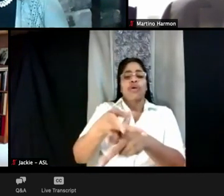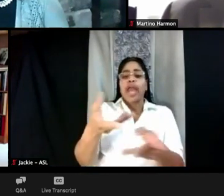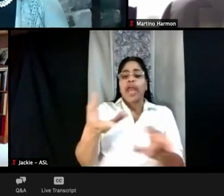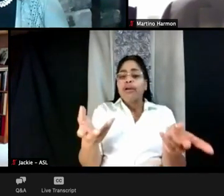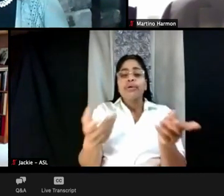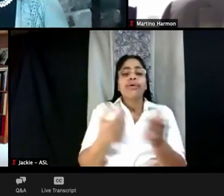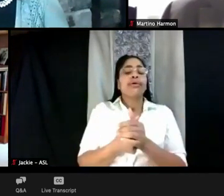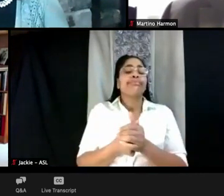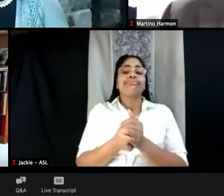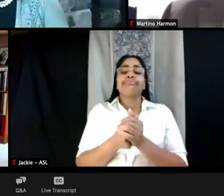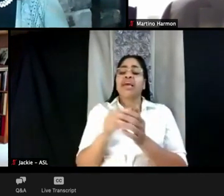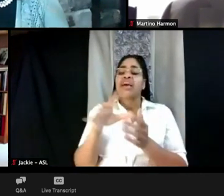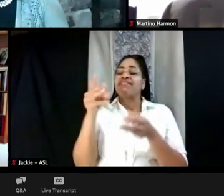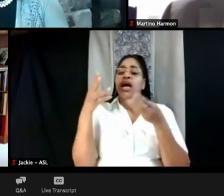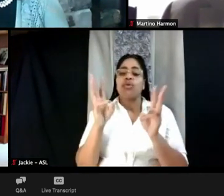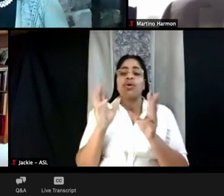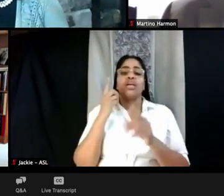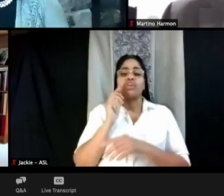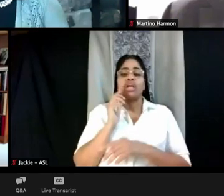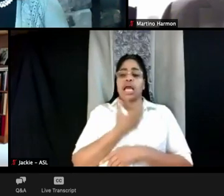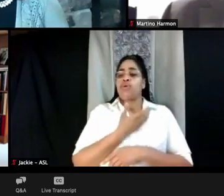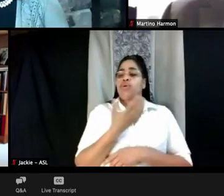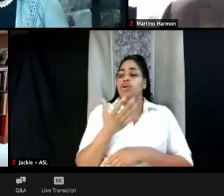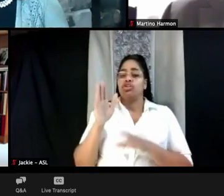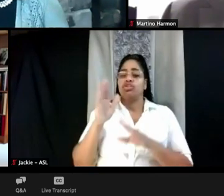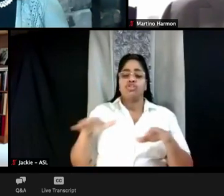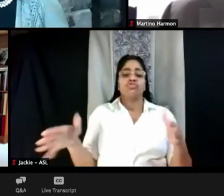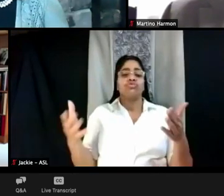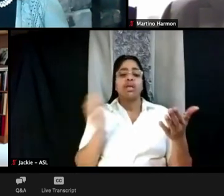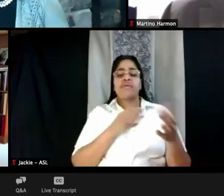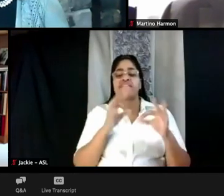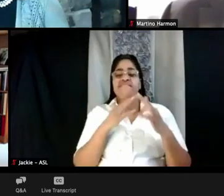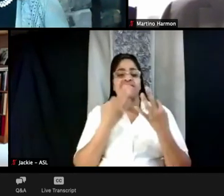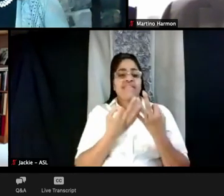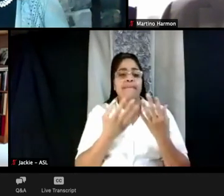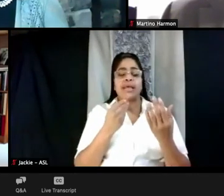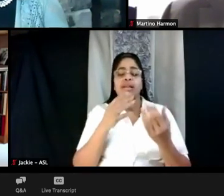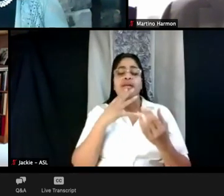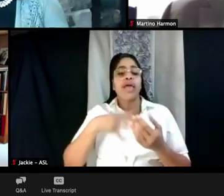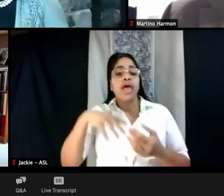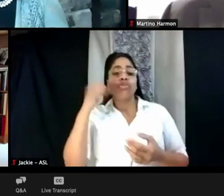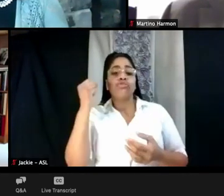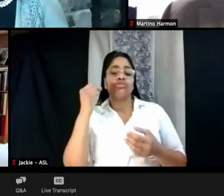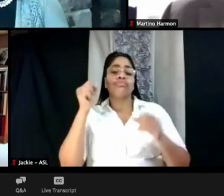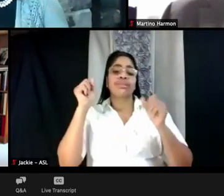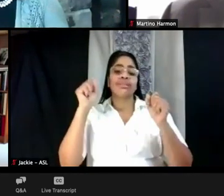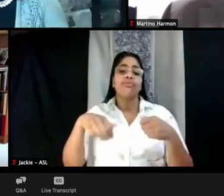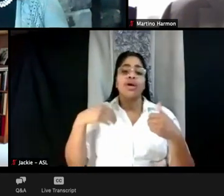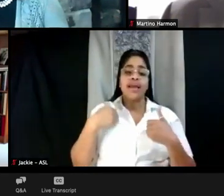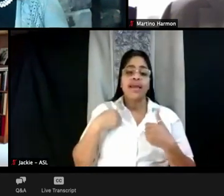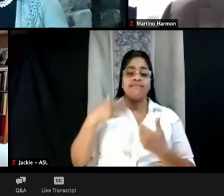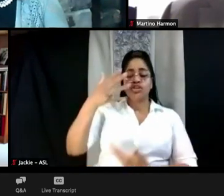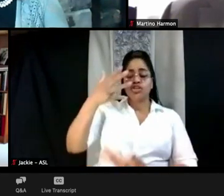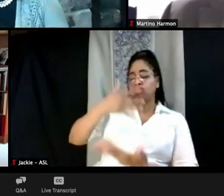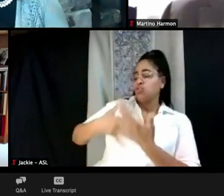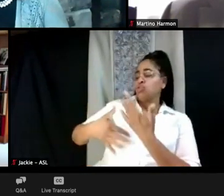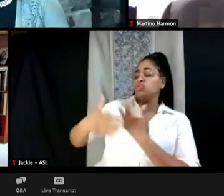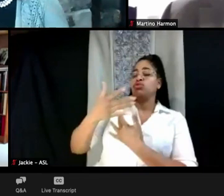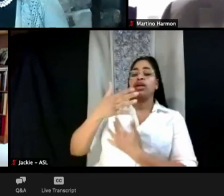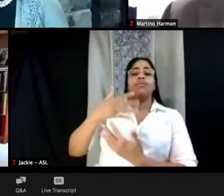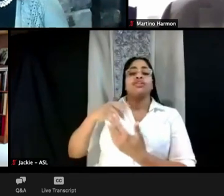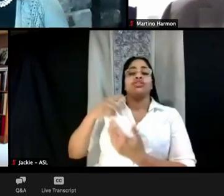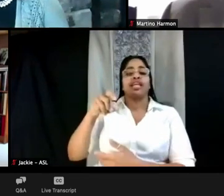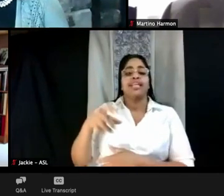find ways for our children and our families and our elders to be able to have the social interactions that they